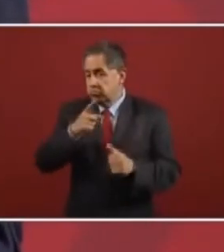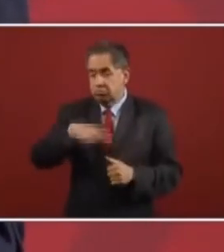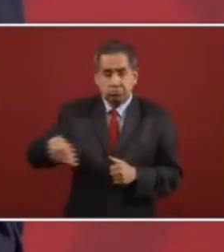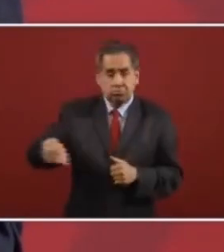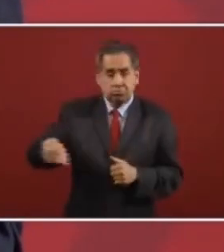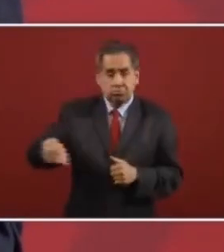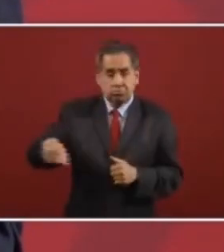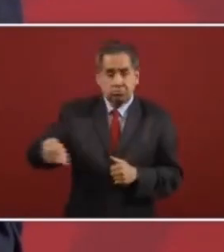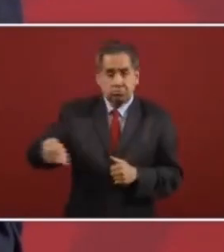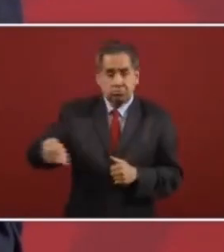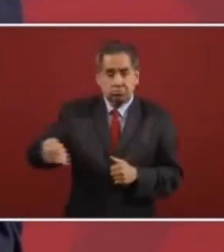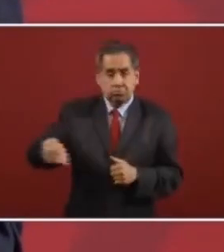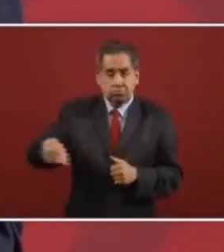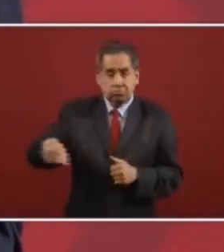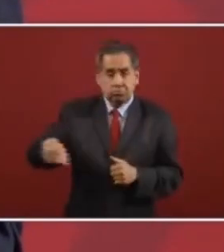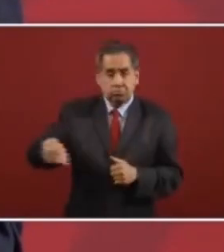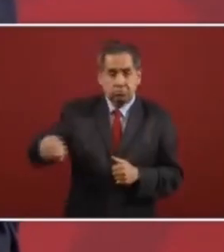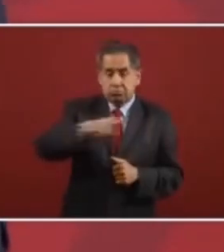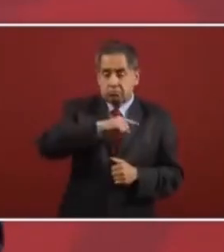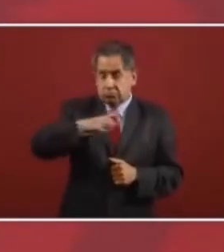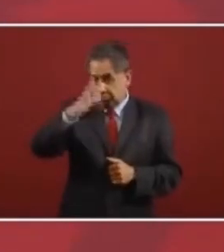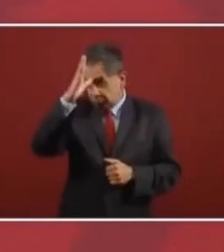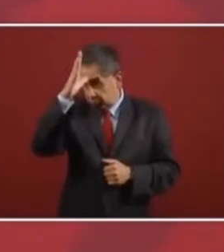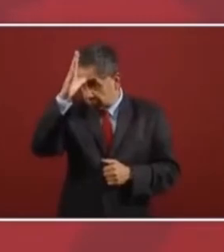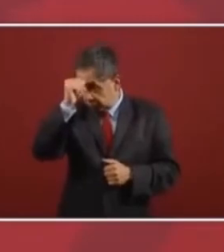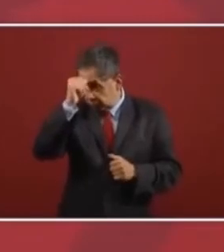lleve tiempo, even if it takes time,